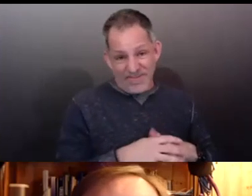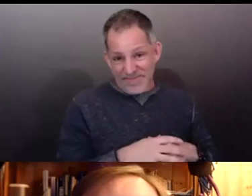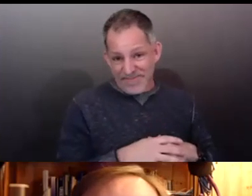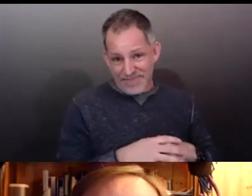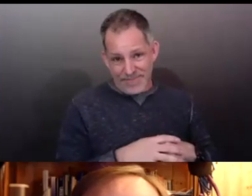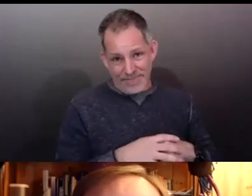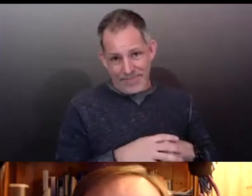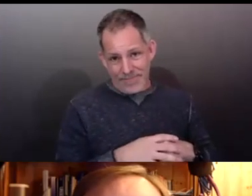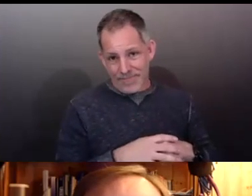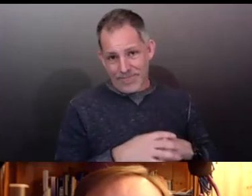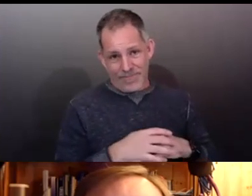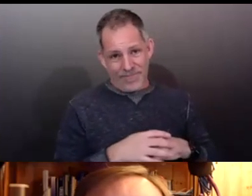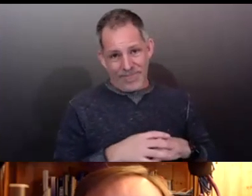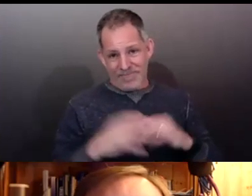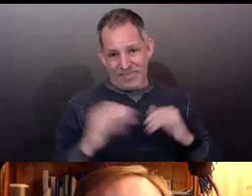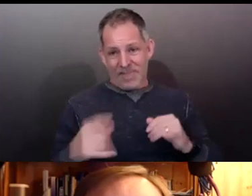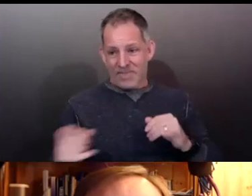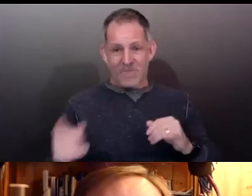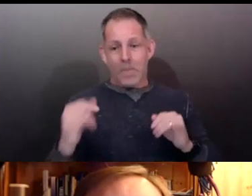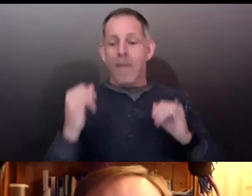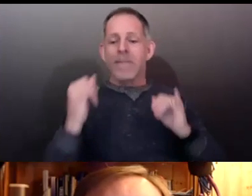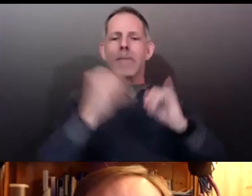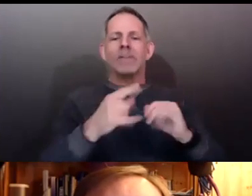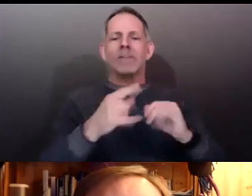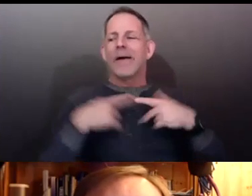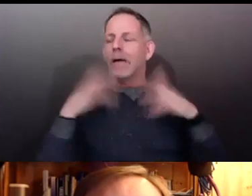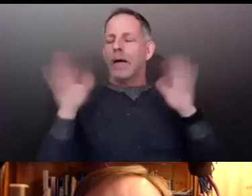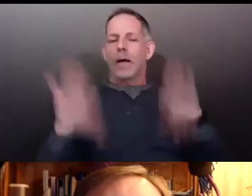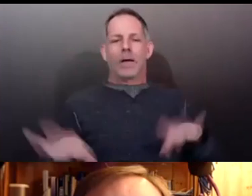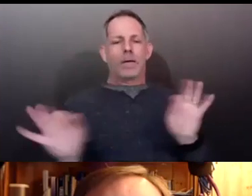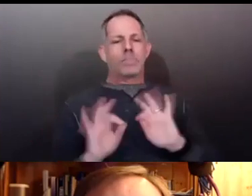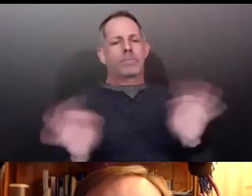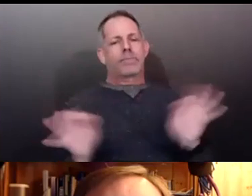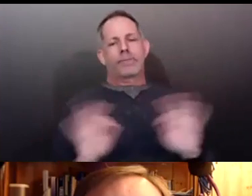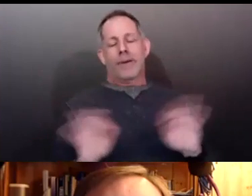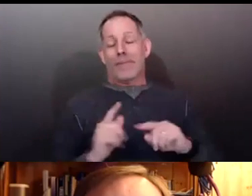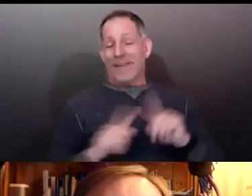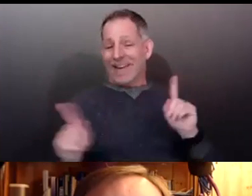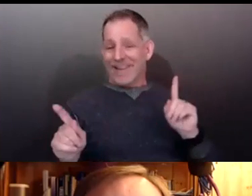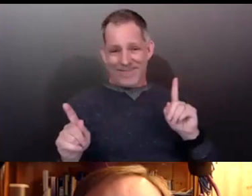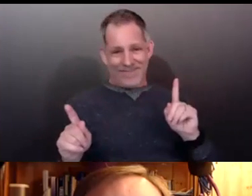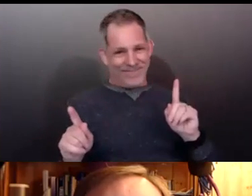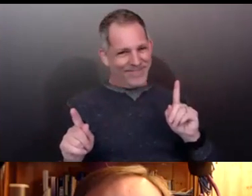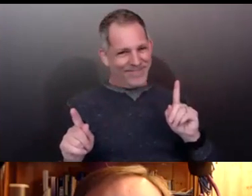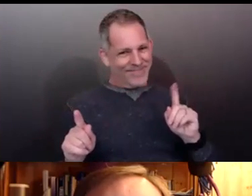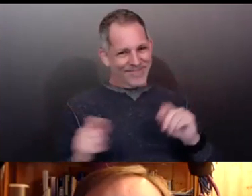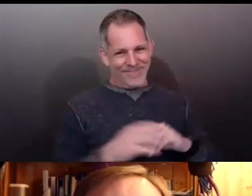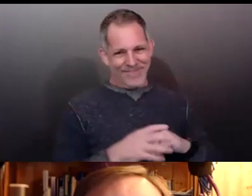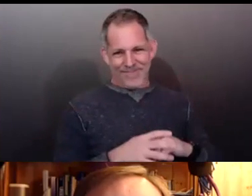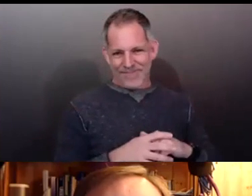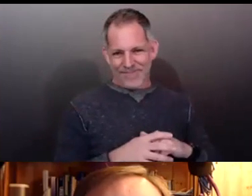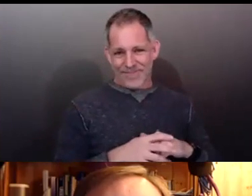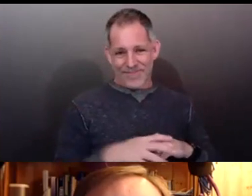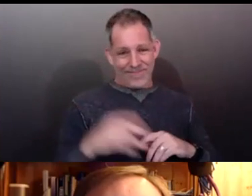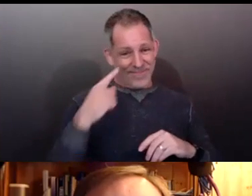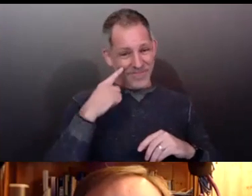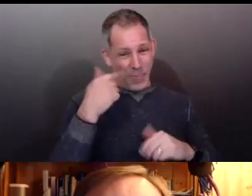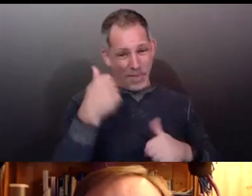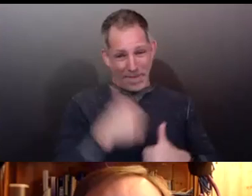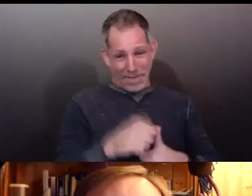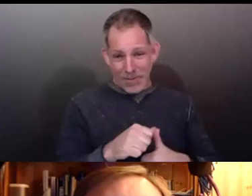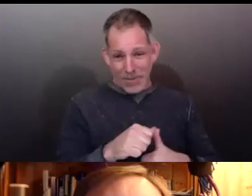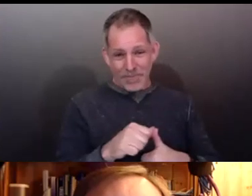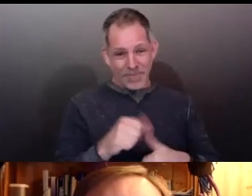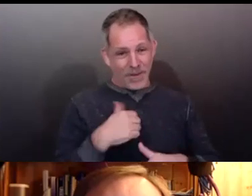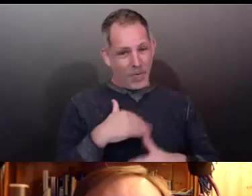And the thing is we have, as Jason mentioned, we have very limited margin for error, and we really have to think of the